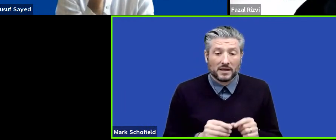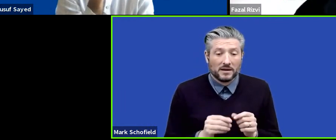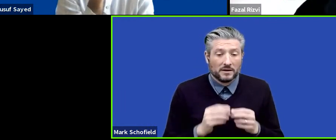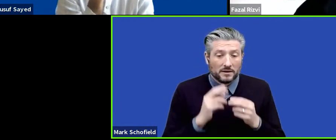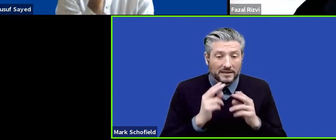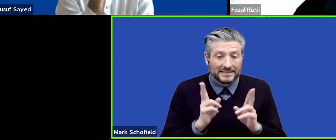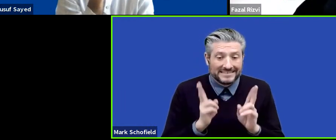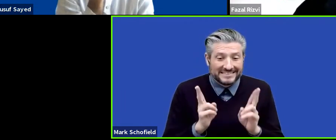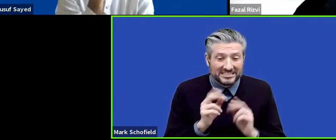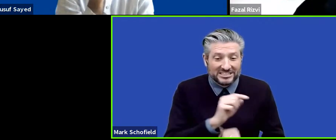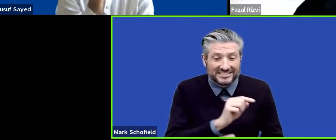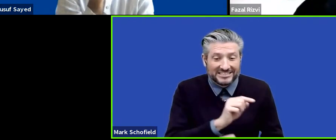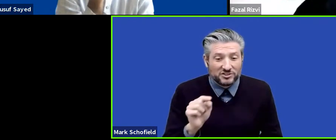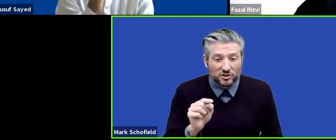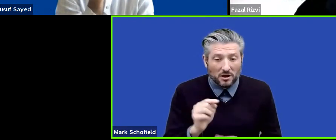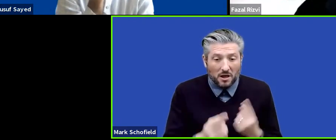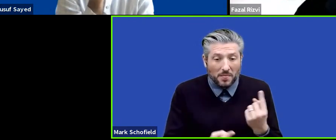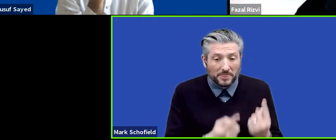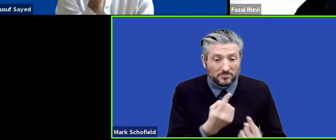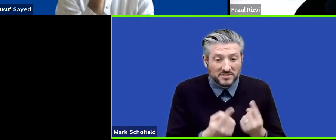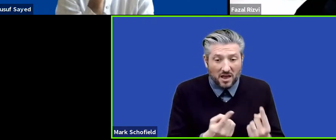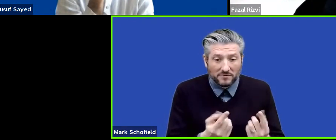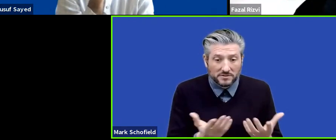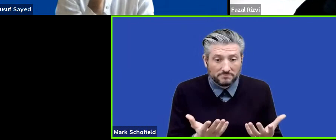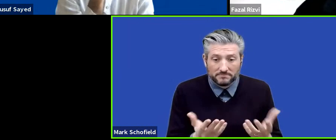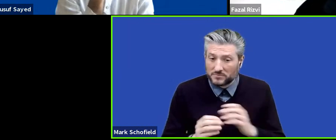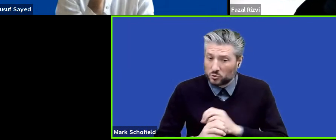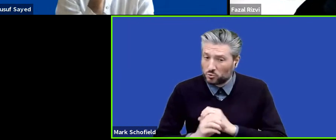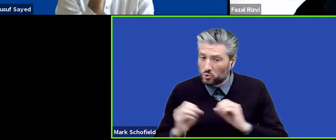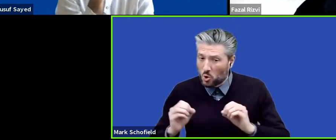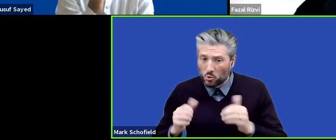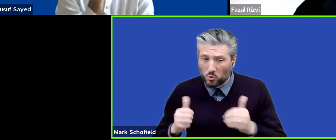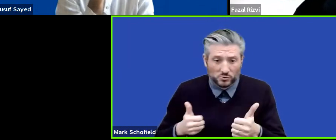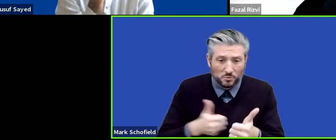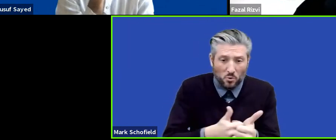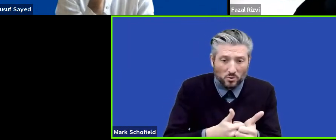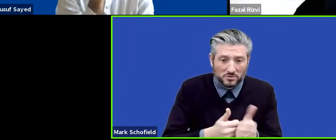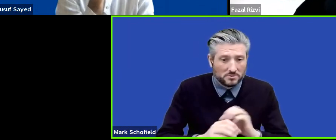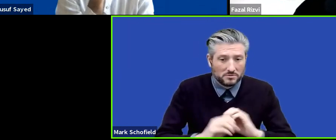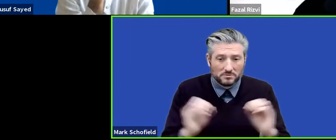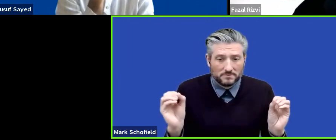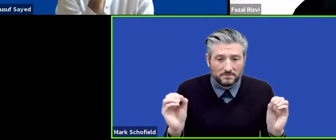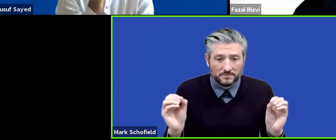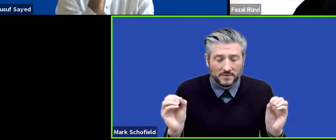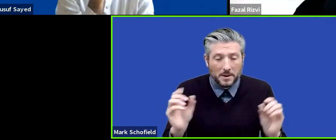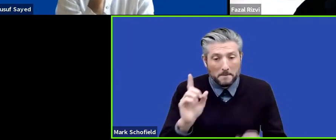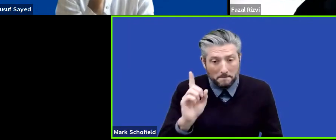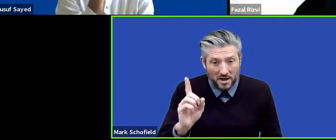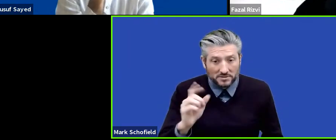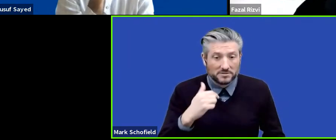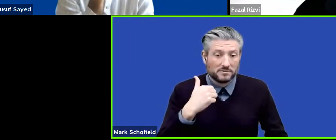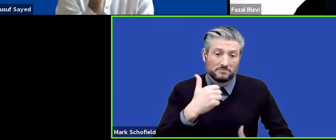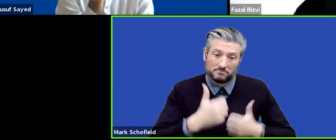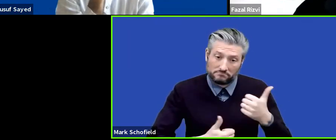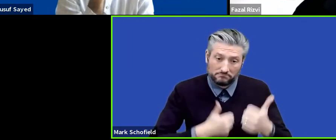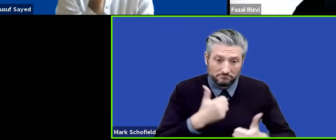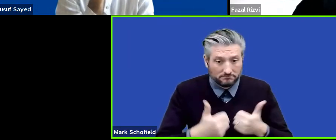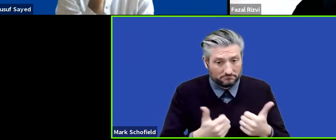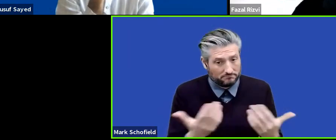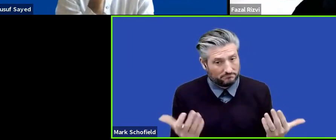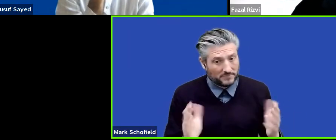any support. And yet, I have to say, we have to compliment the